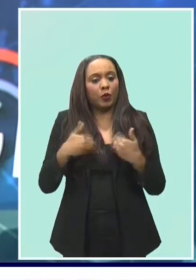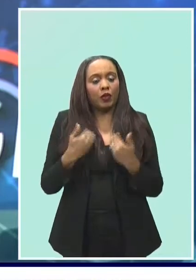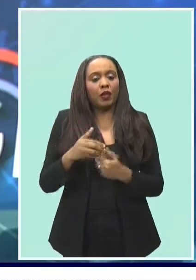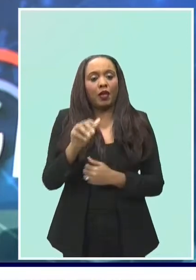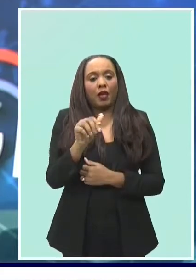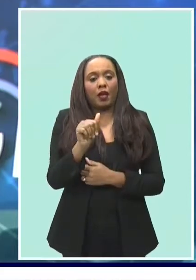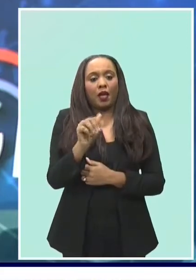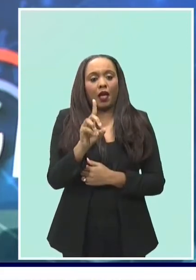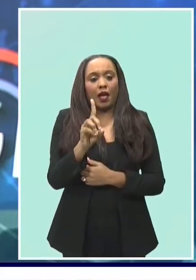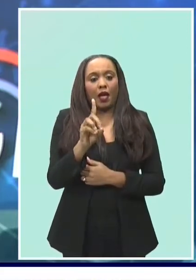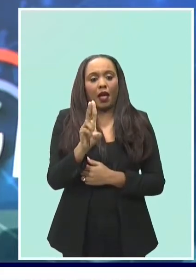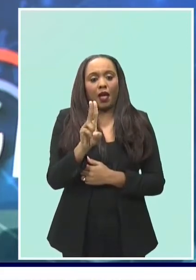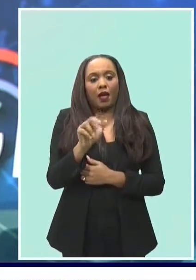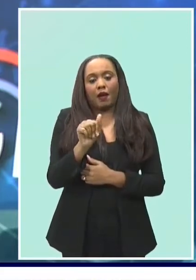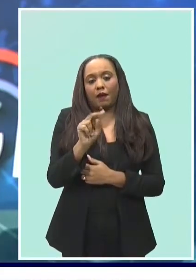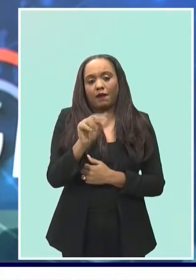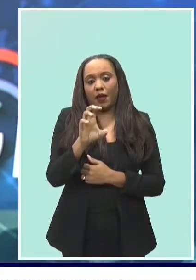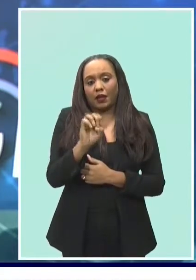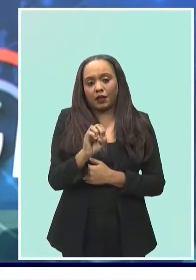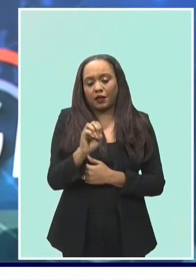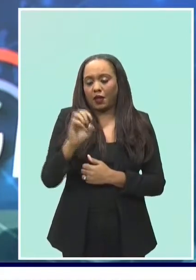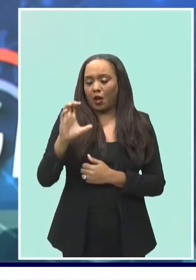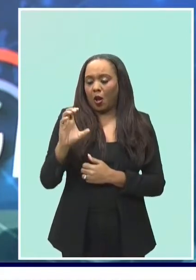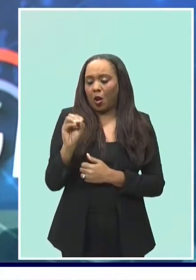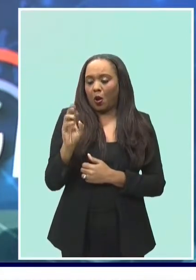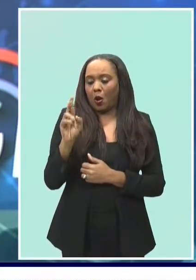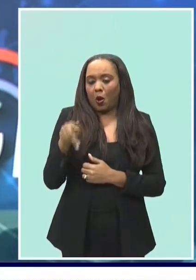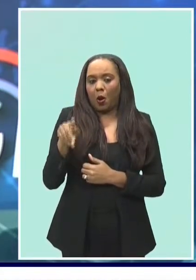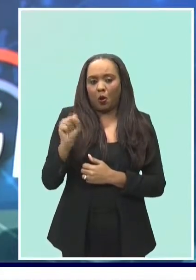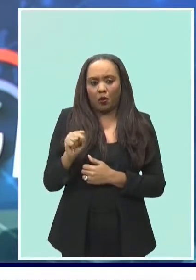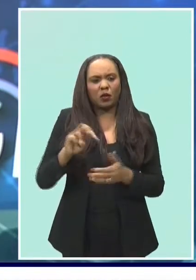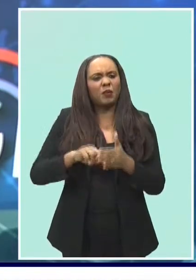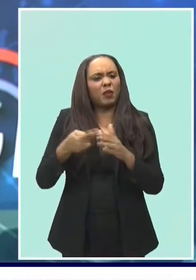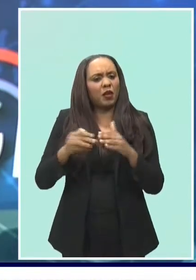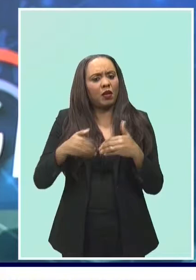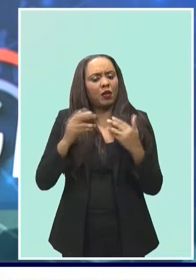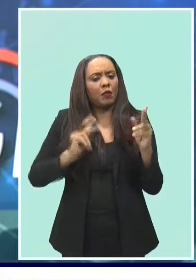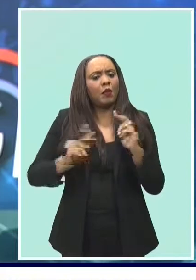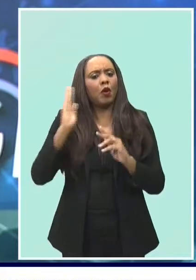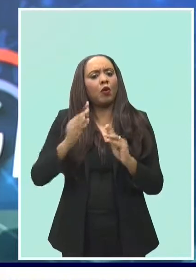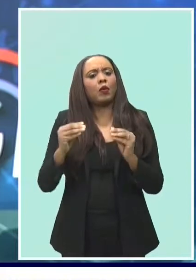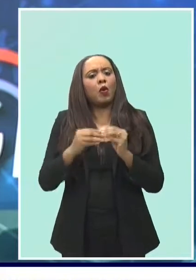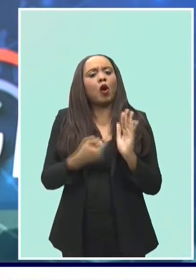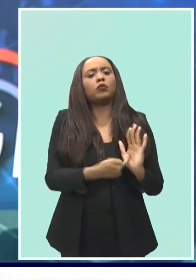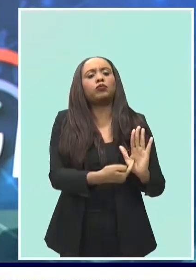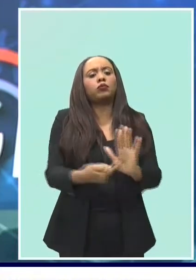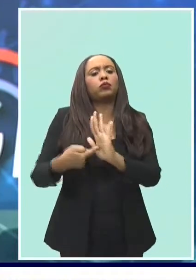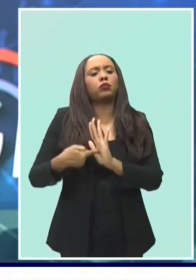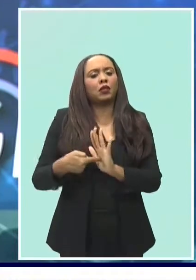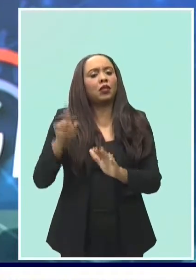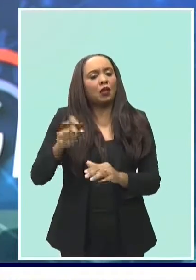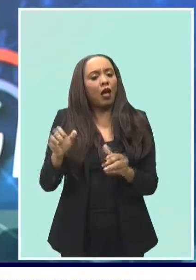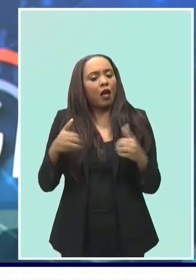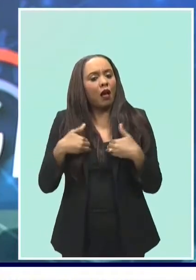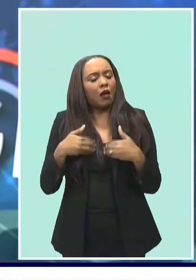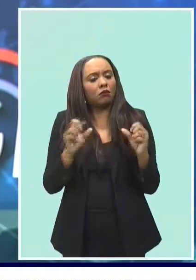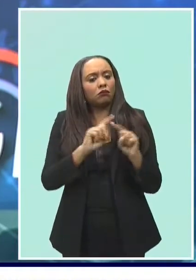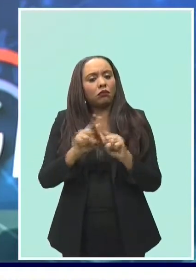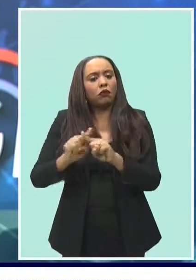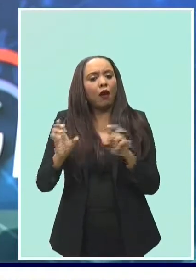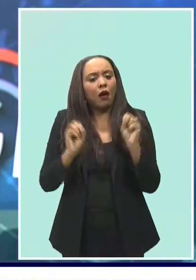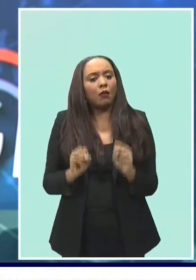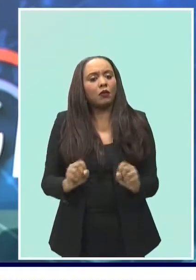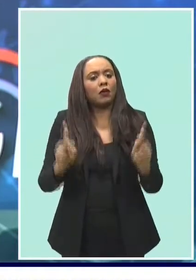bring out what he termed the star quality in Barbadian youth. He says young people should be given every opportunity to have